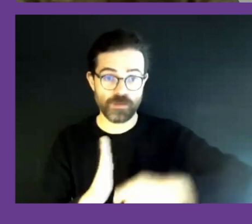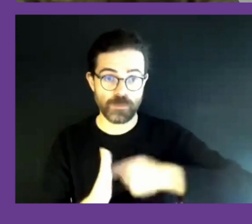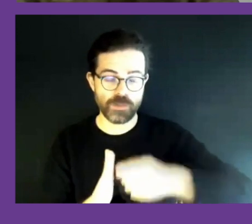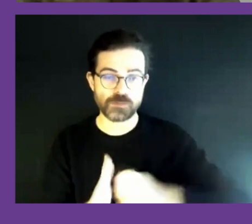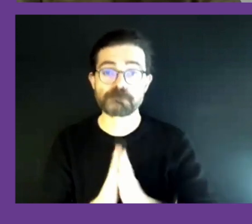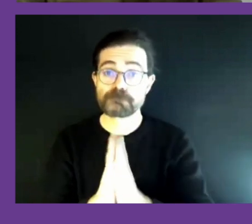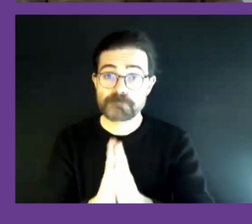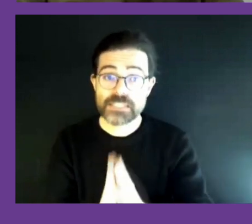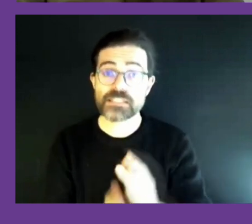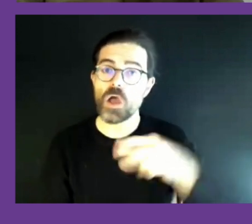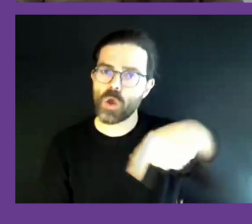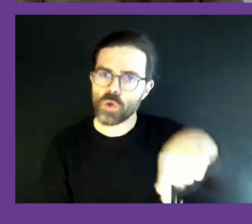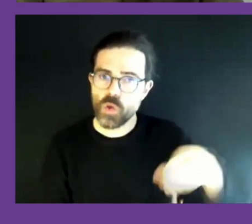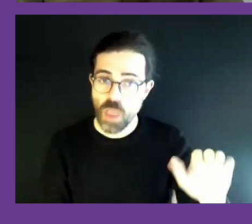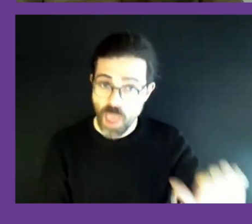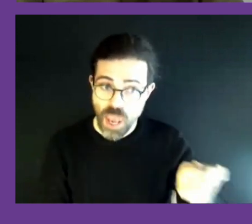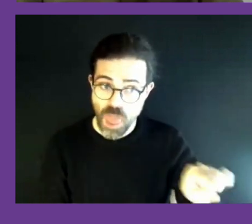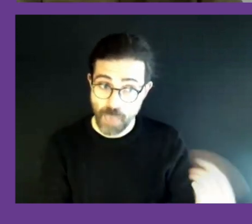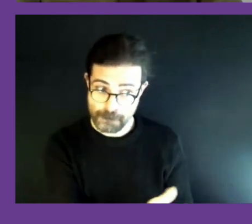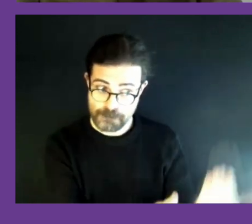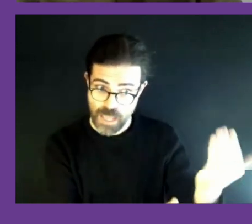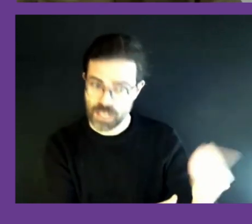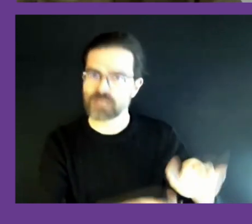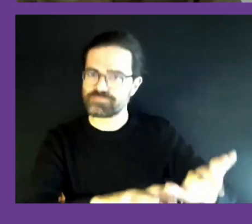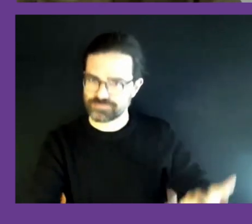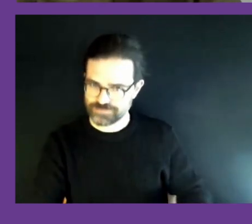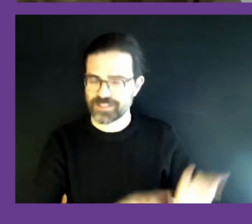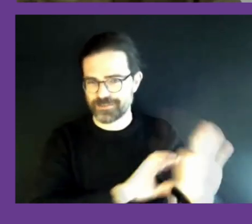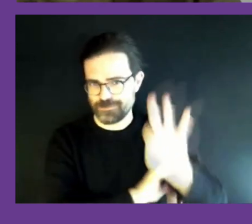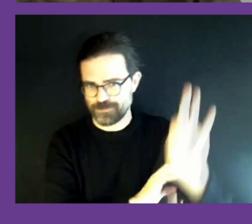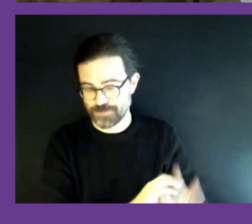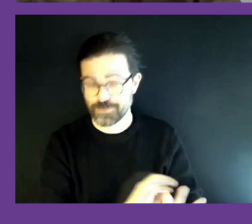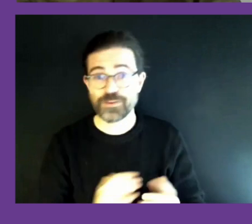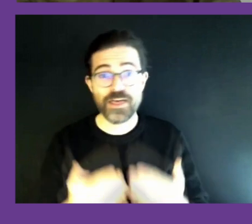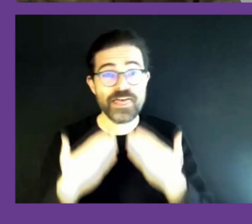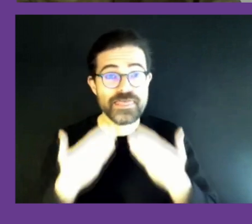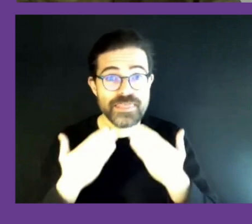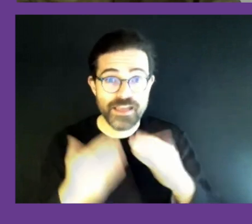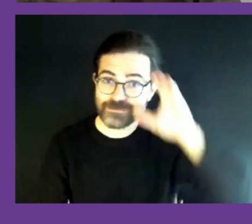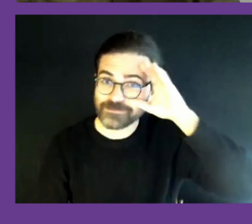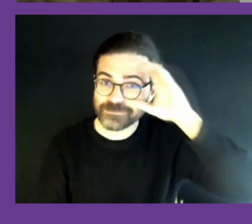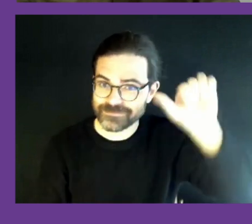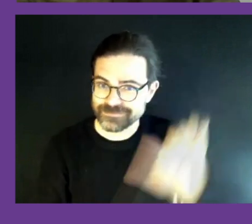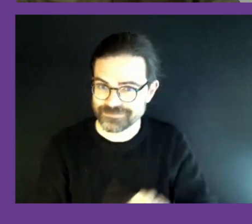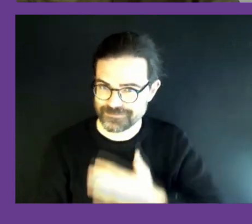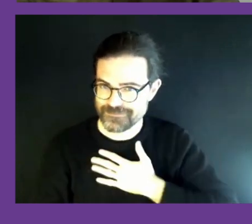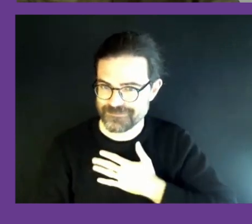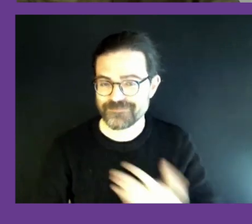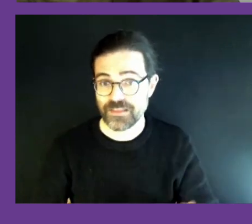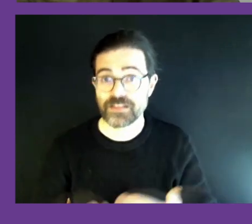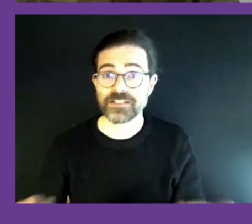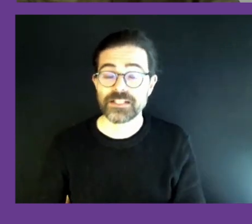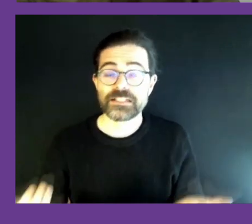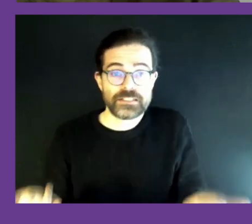Q&A panel. I thank you for your attention, and now I'm pleased to give the